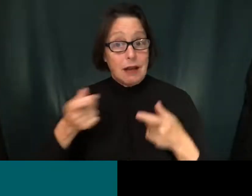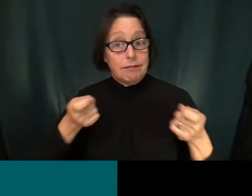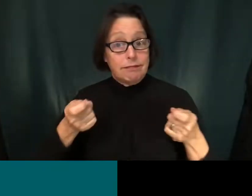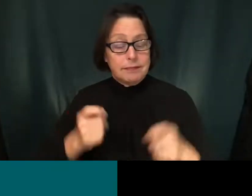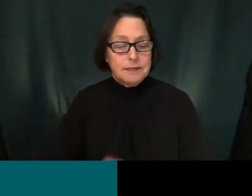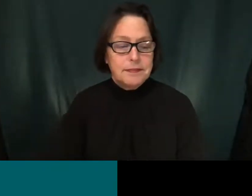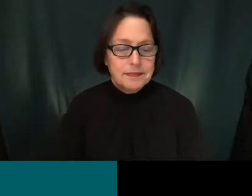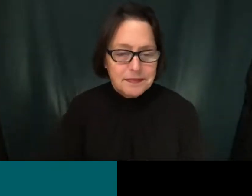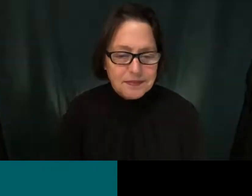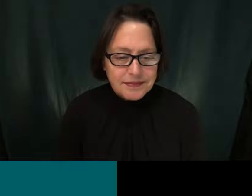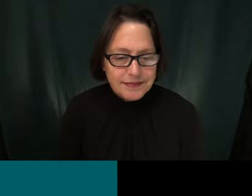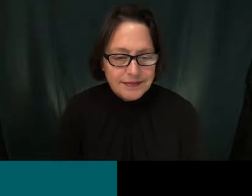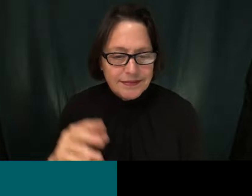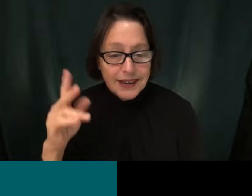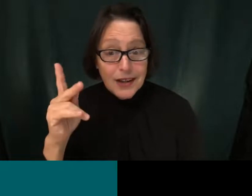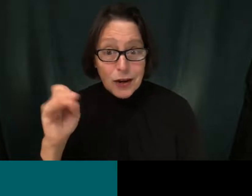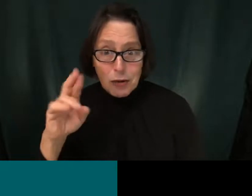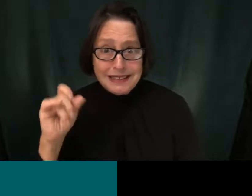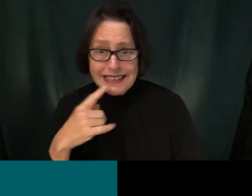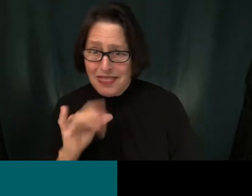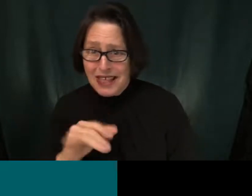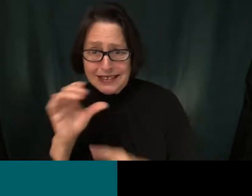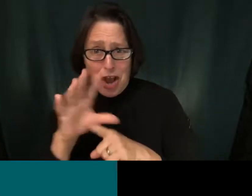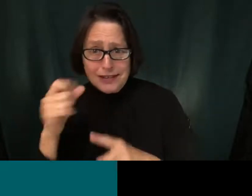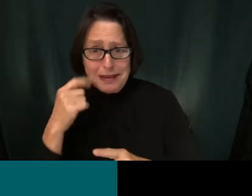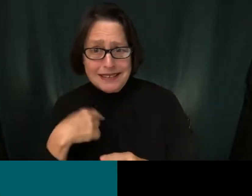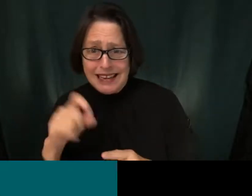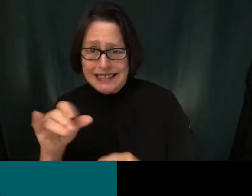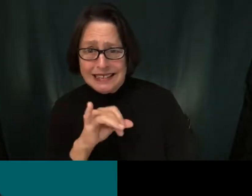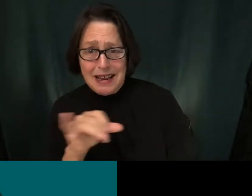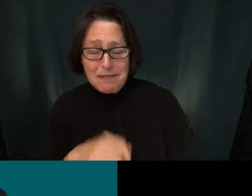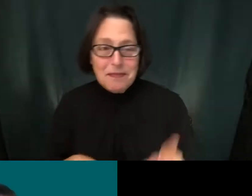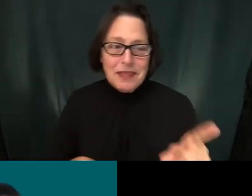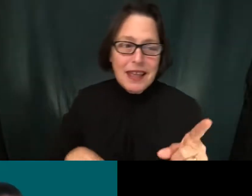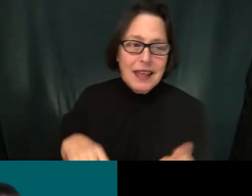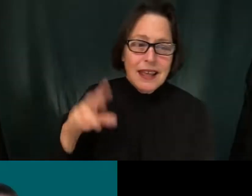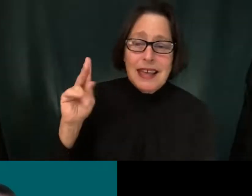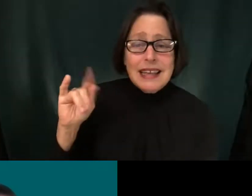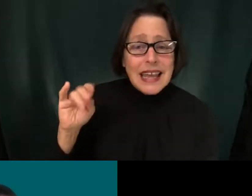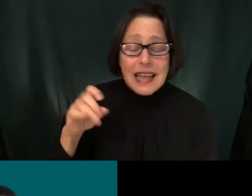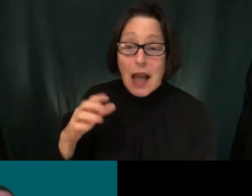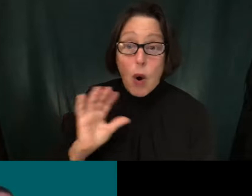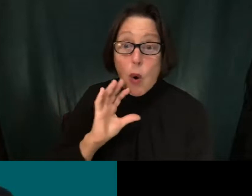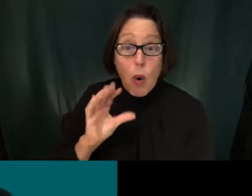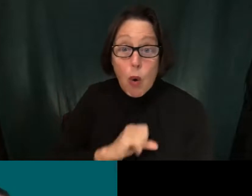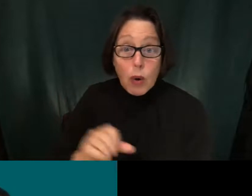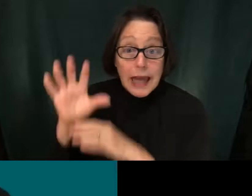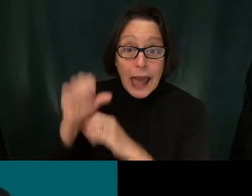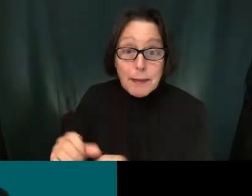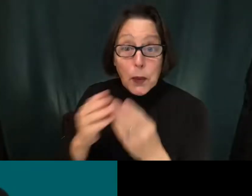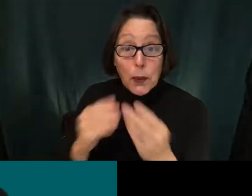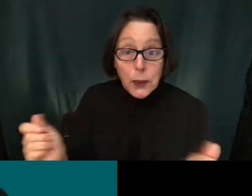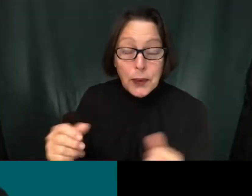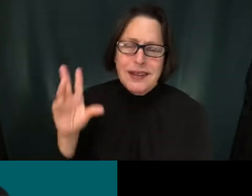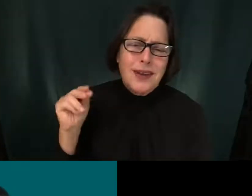Those are awesome. Because I find myself the exact same. Oh yeah, I mean, it's still, so we never extinguish old habits, right? So we